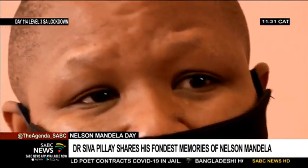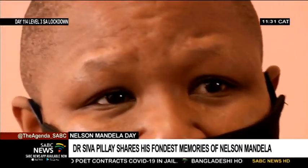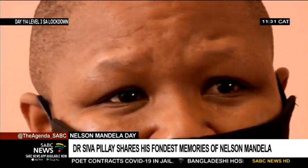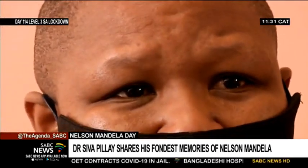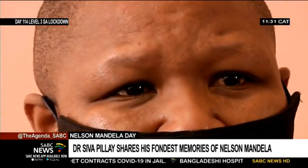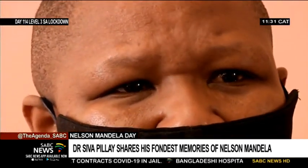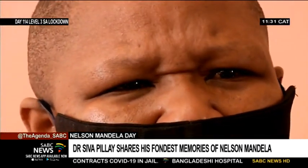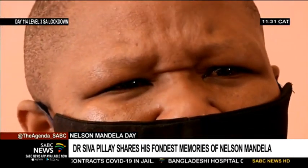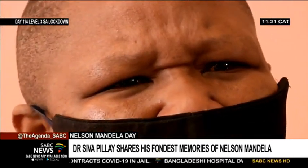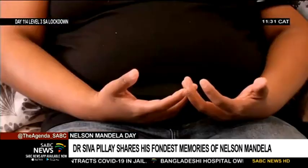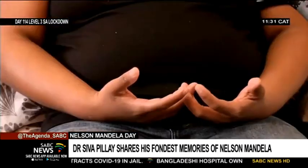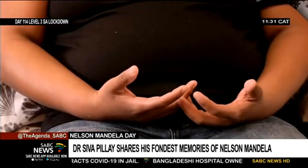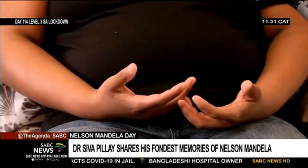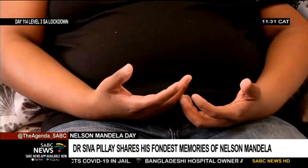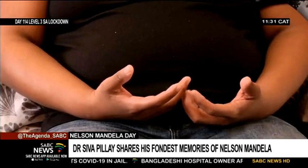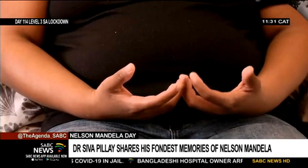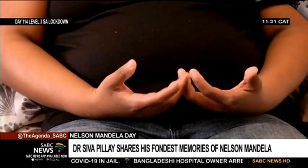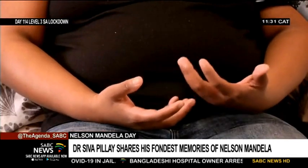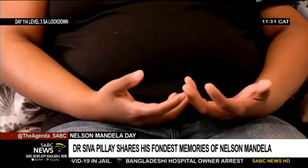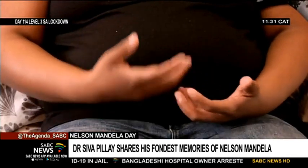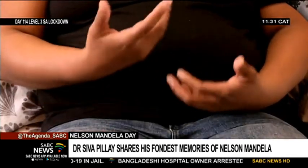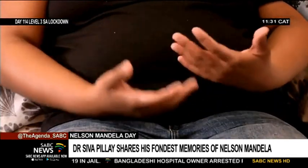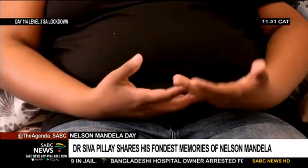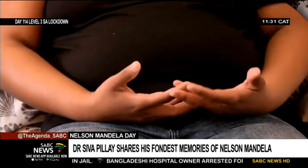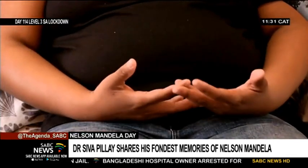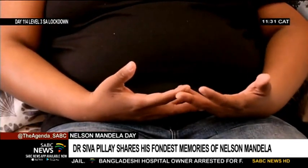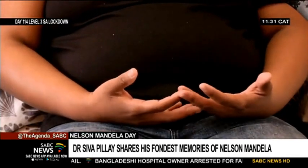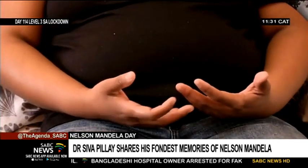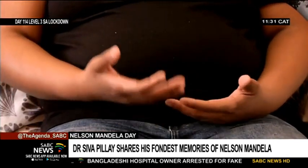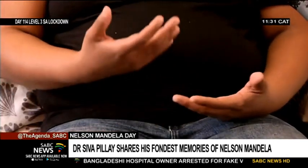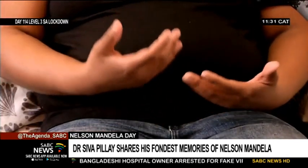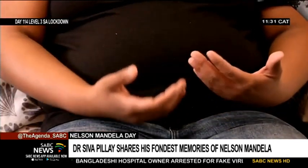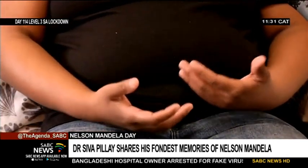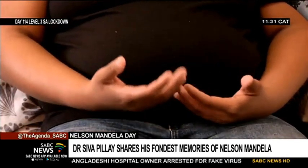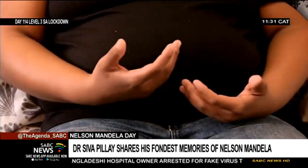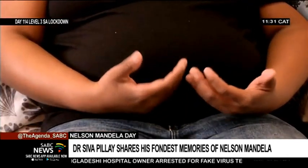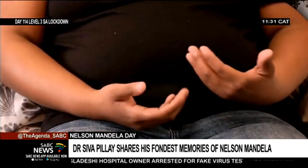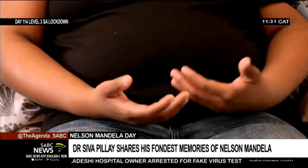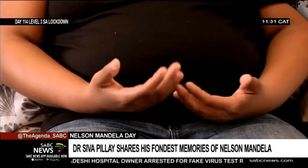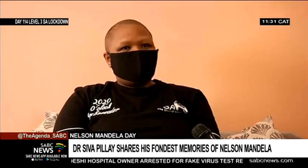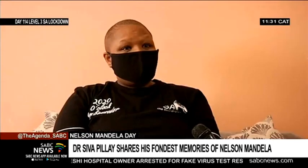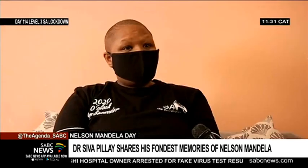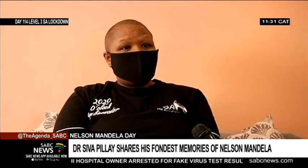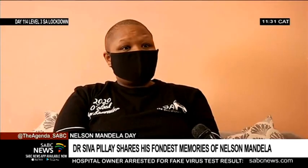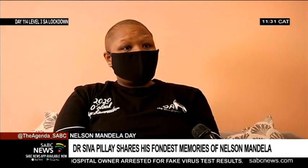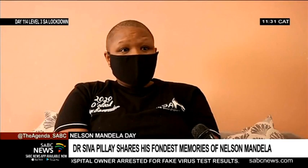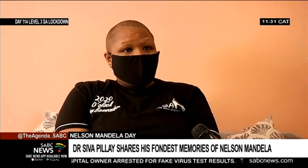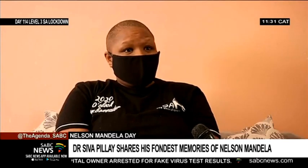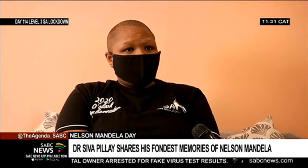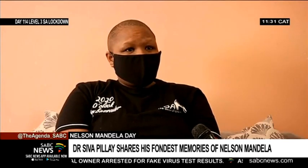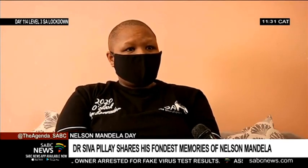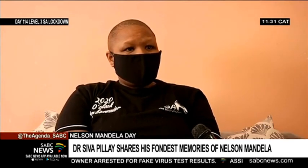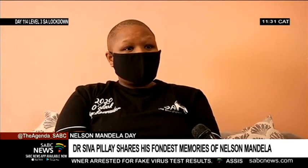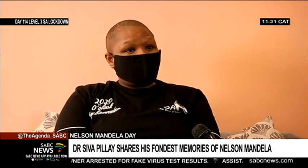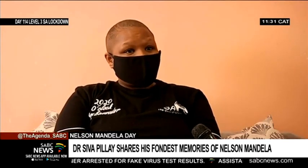in isolation at the stadium. She says she got a pleasant surprise on her arrival. And when I got to the stadium, people were